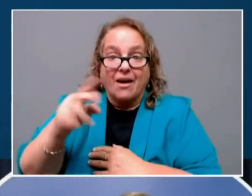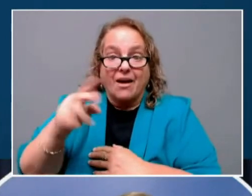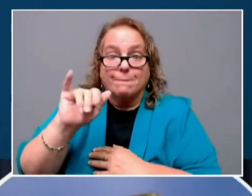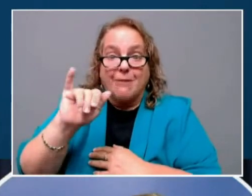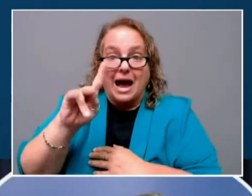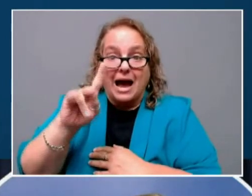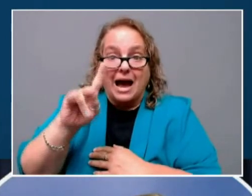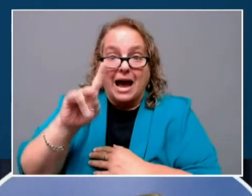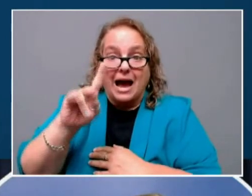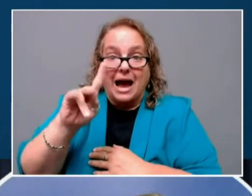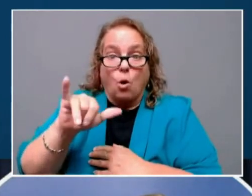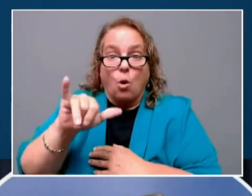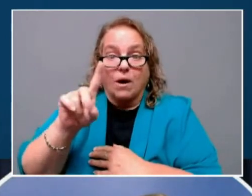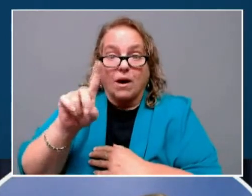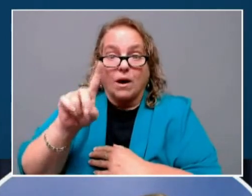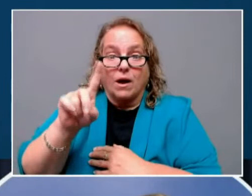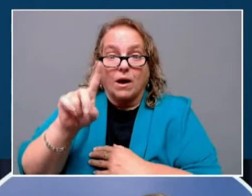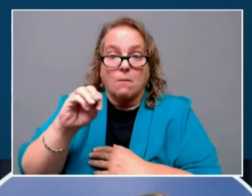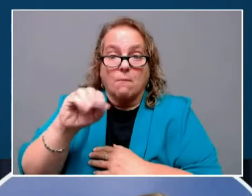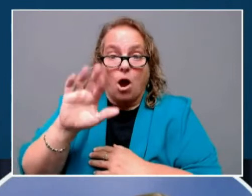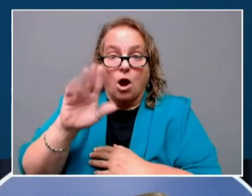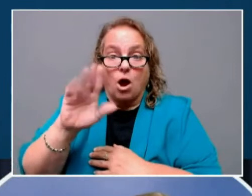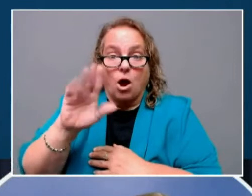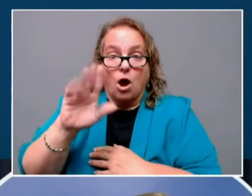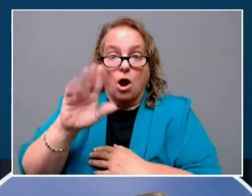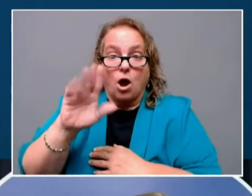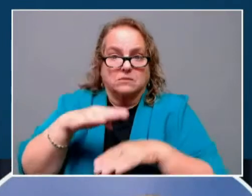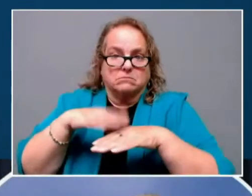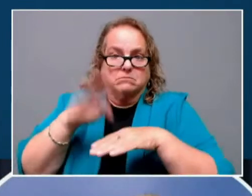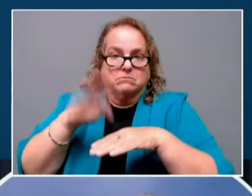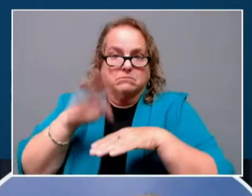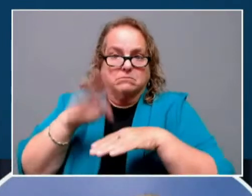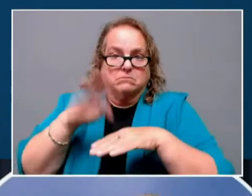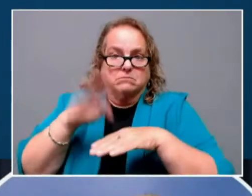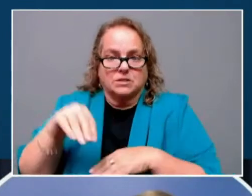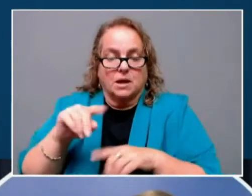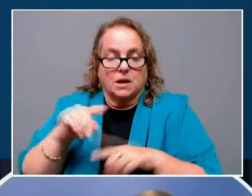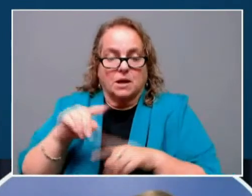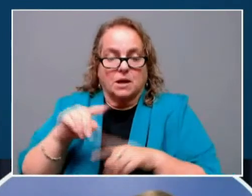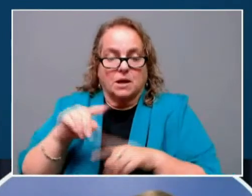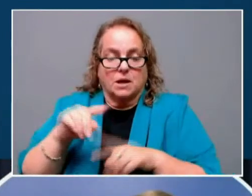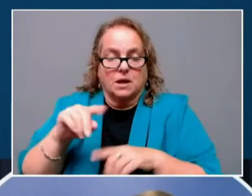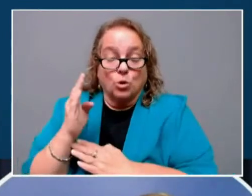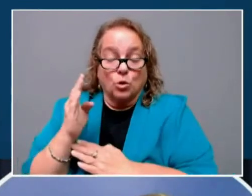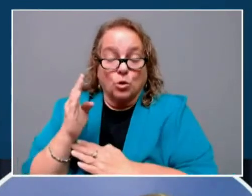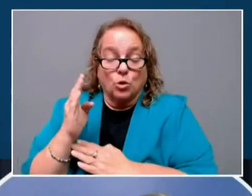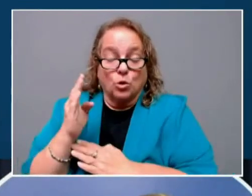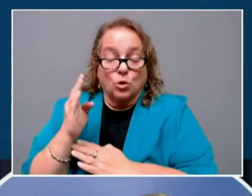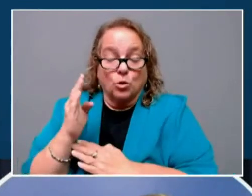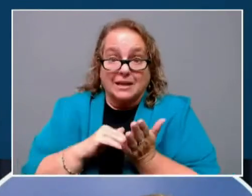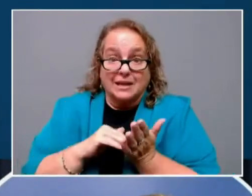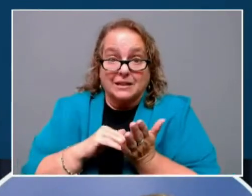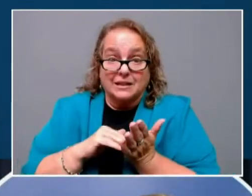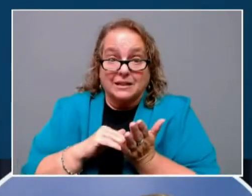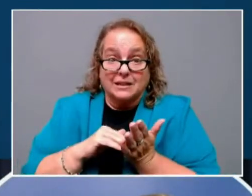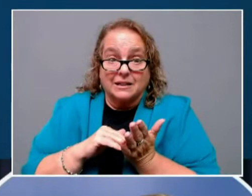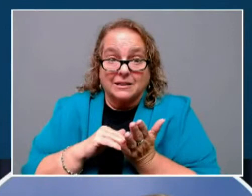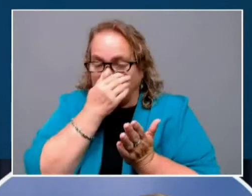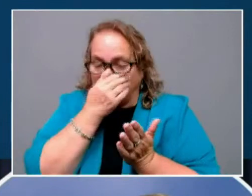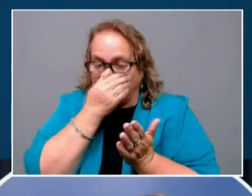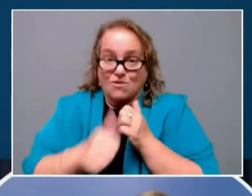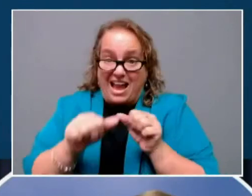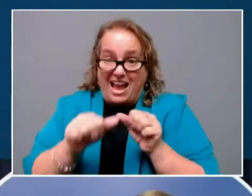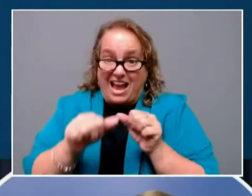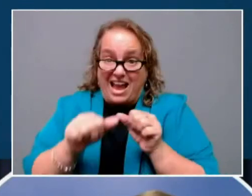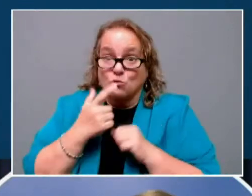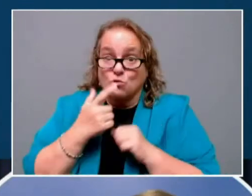Floyd, and Martin, all above 50%. But that blue, again, that every area that's red here, it's